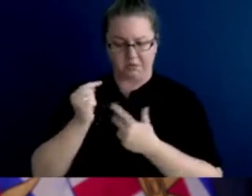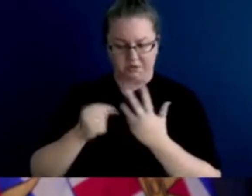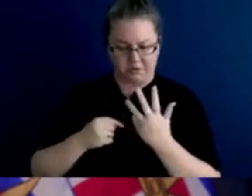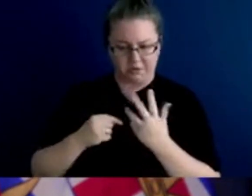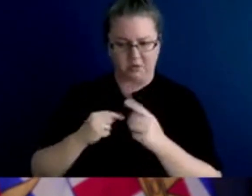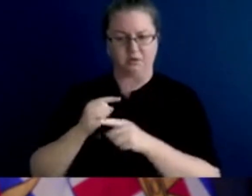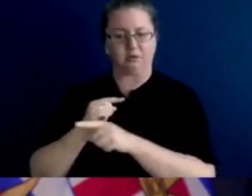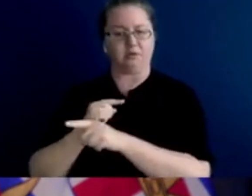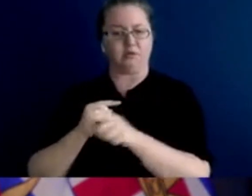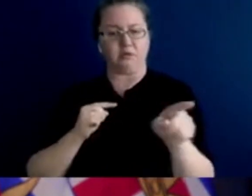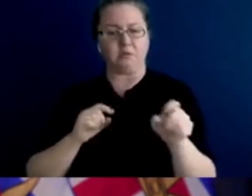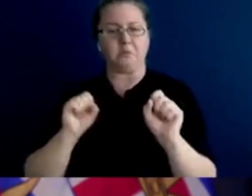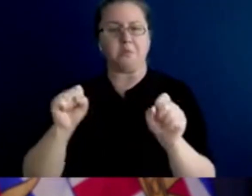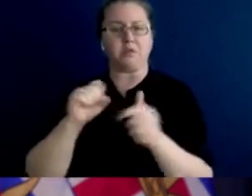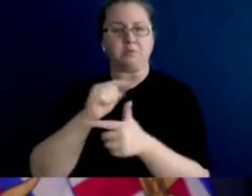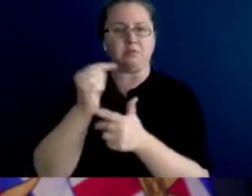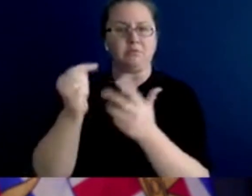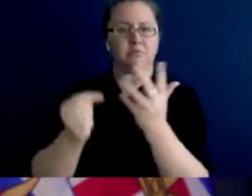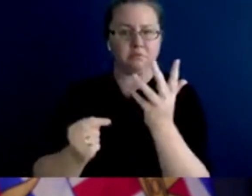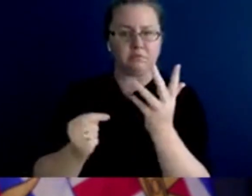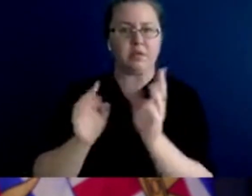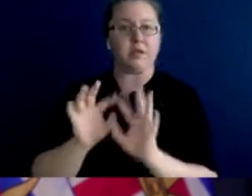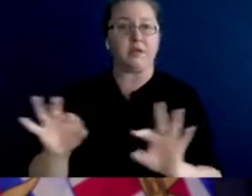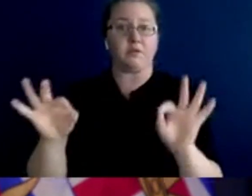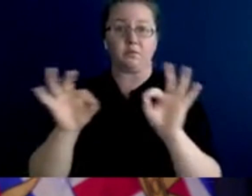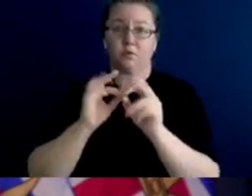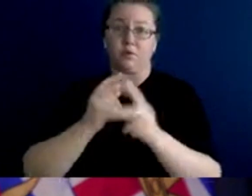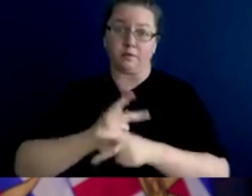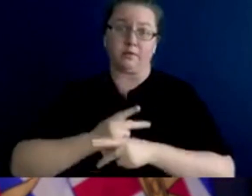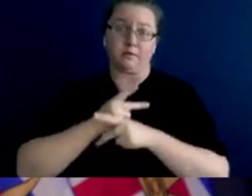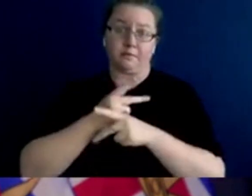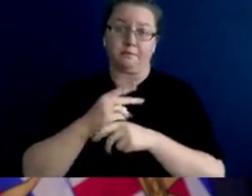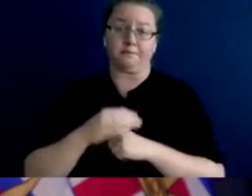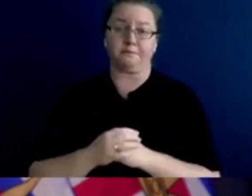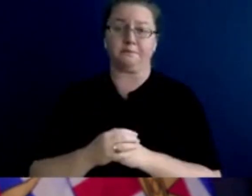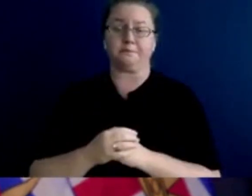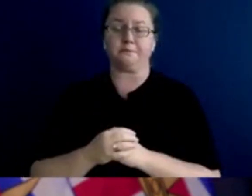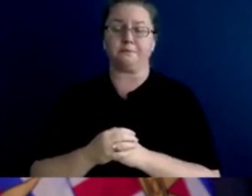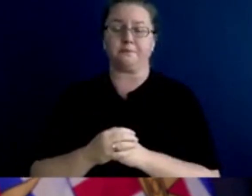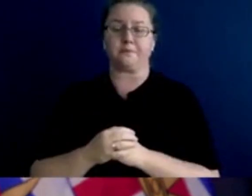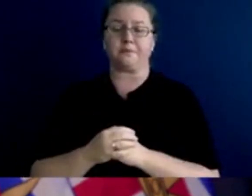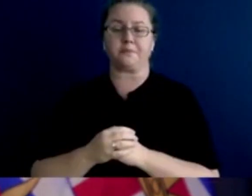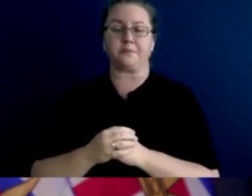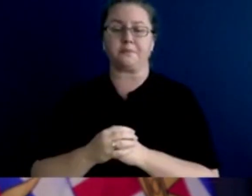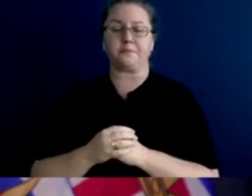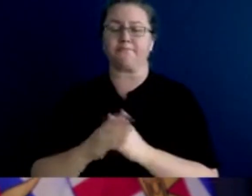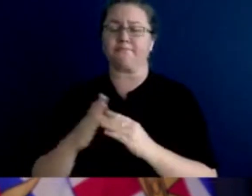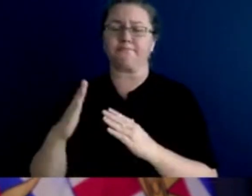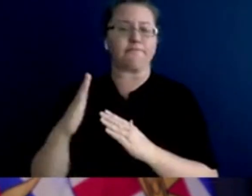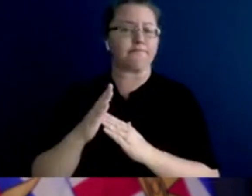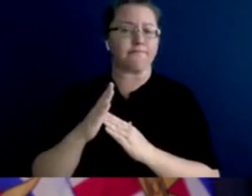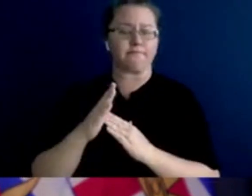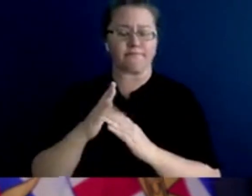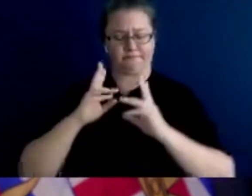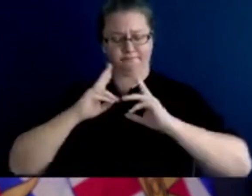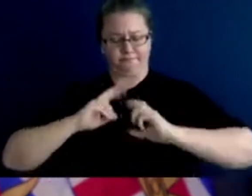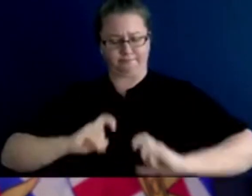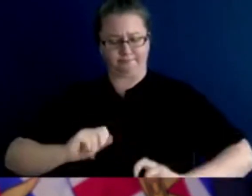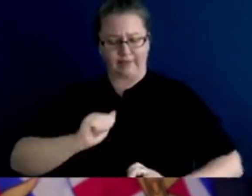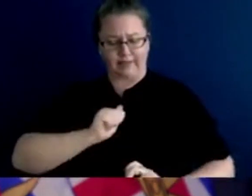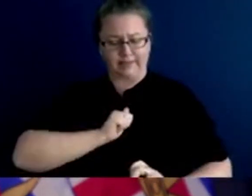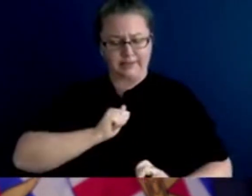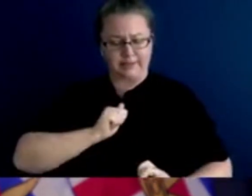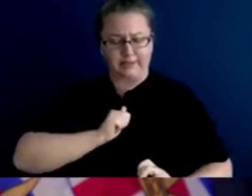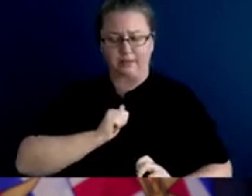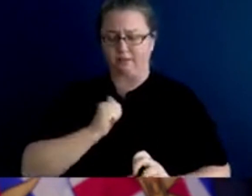There are no hard and fast rules, which was what makes it challenging for all of us. But it is about understanding what the risk